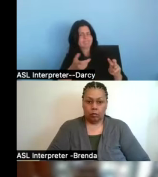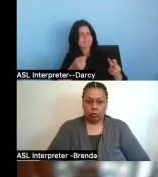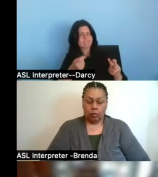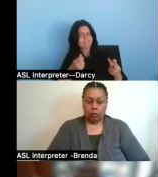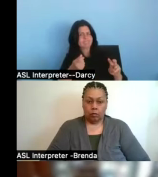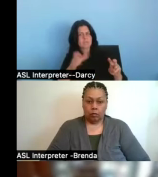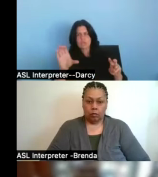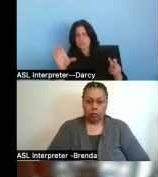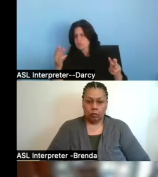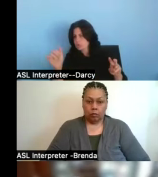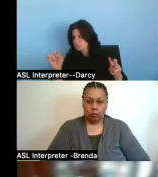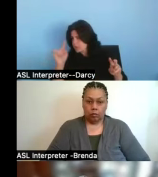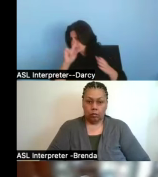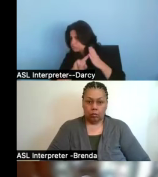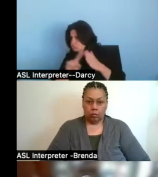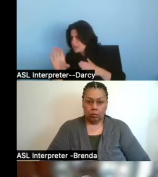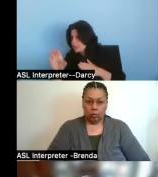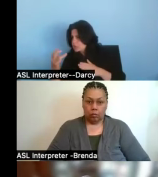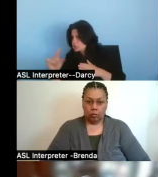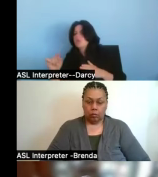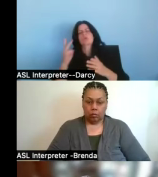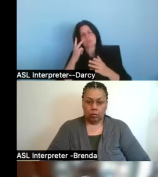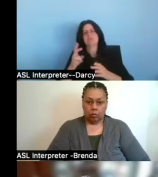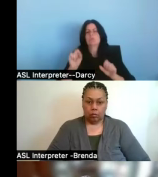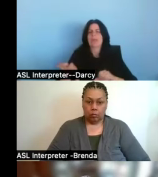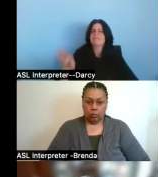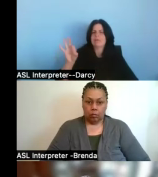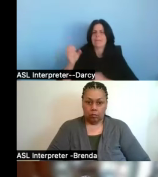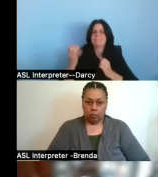chat. Just you can see that there are links there as well.